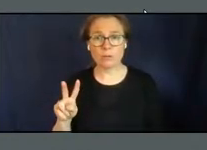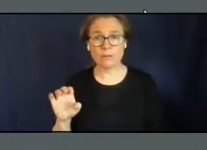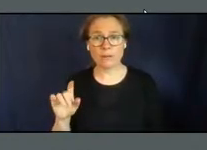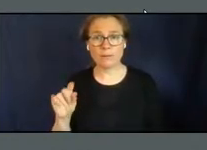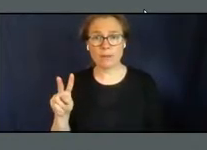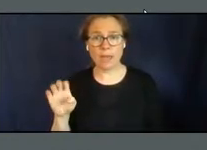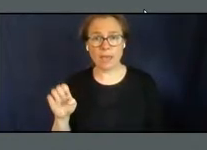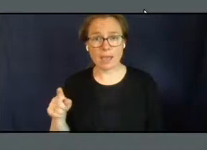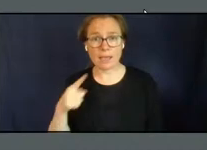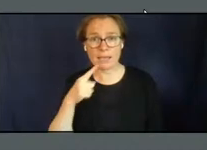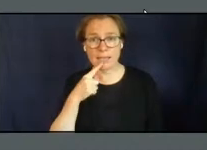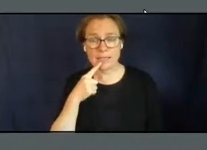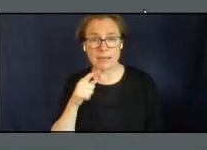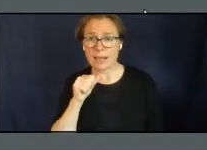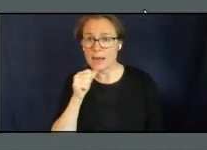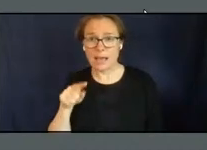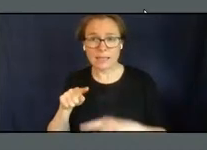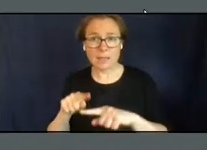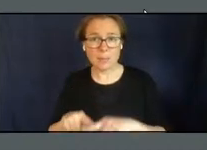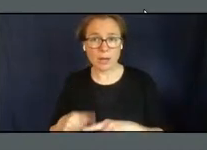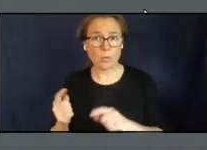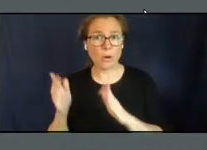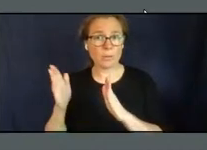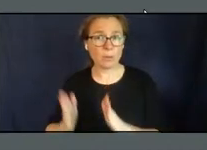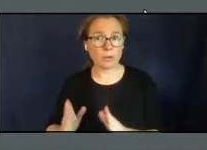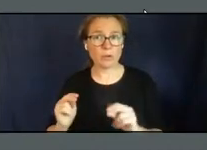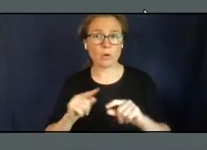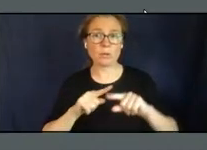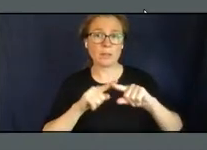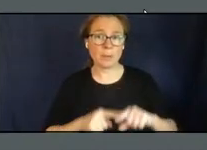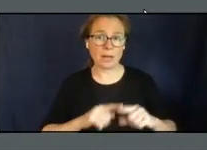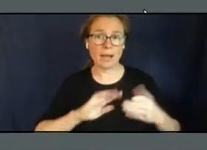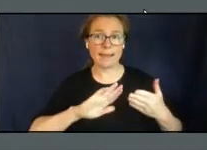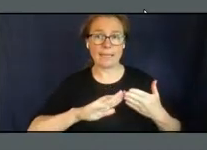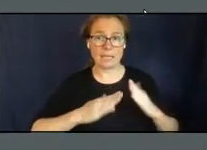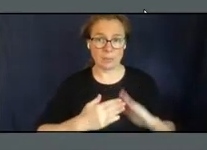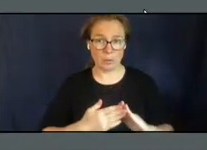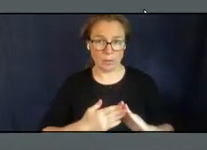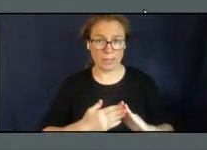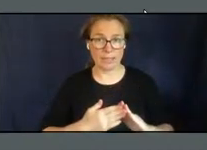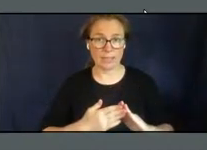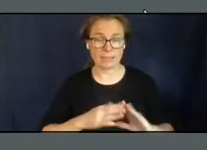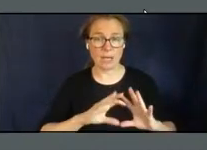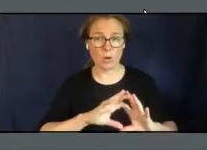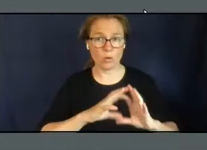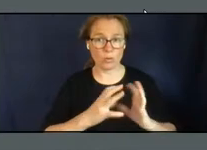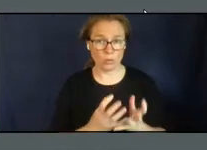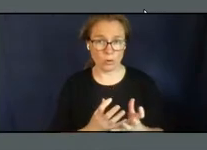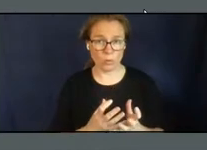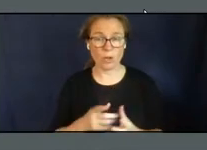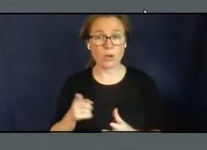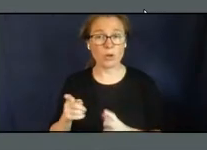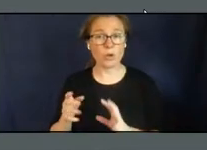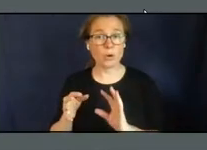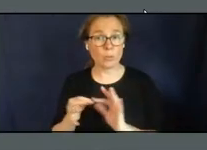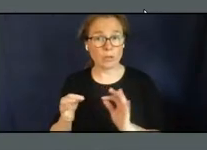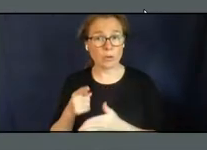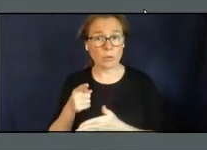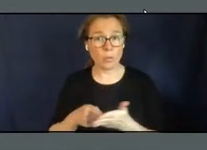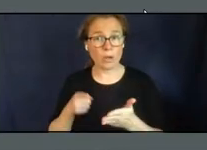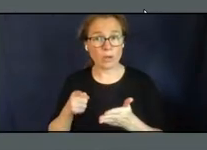but the community. In the presentation, you mentioned a few things you are doing. So interested in the community around